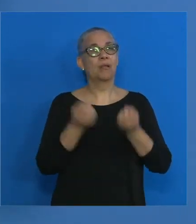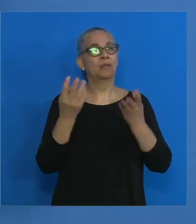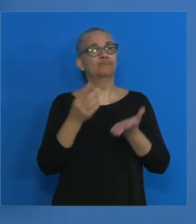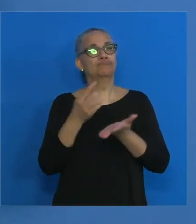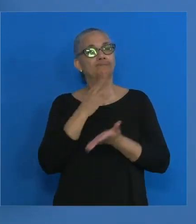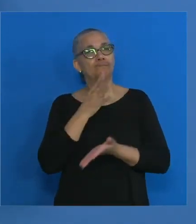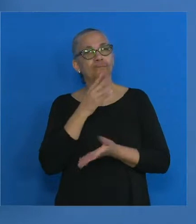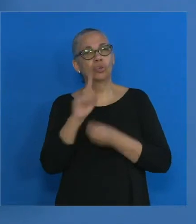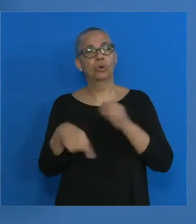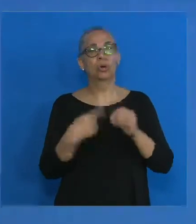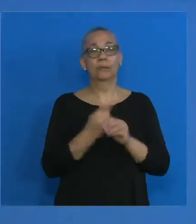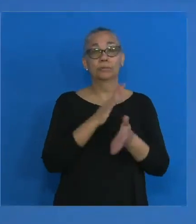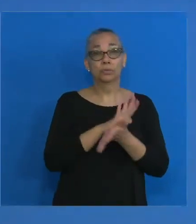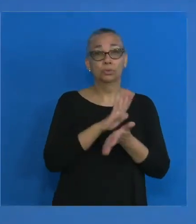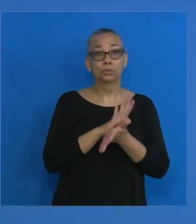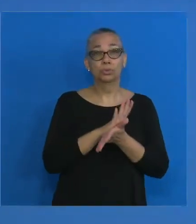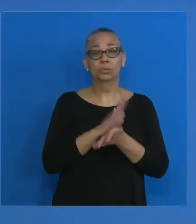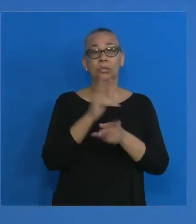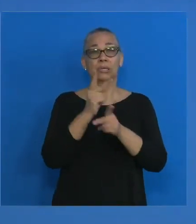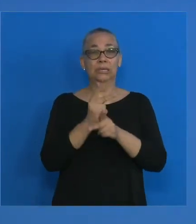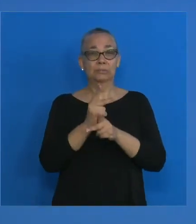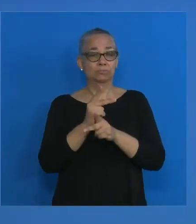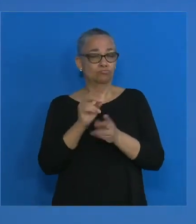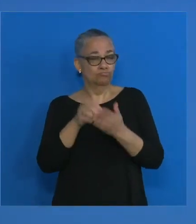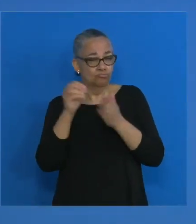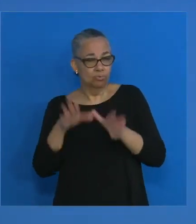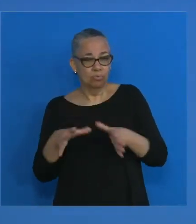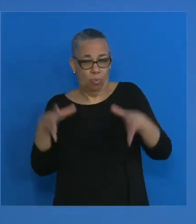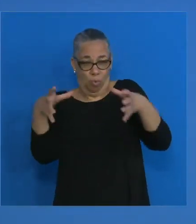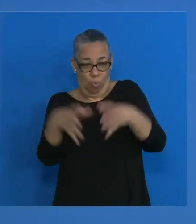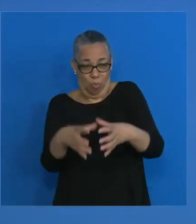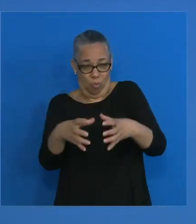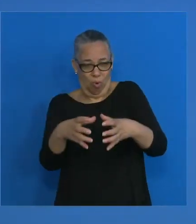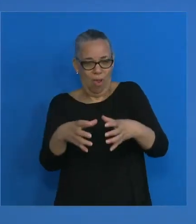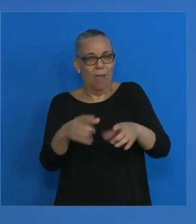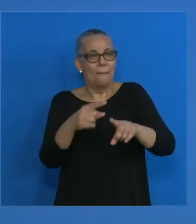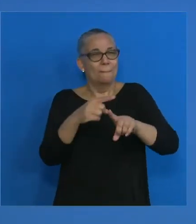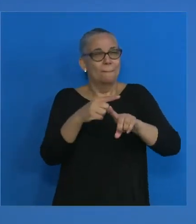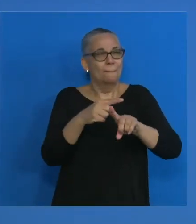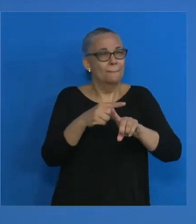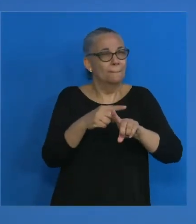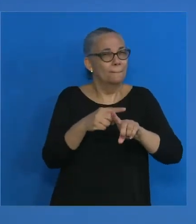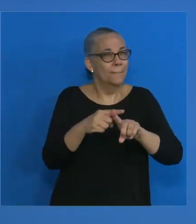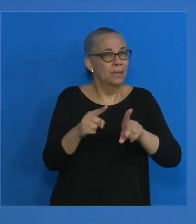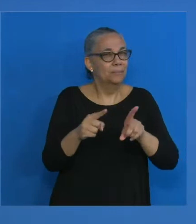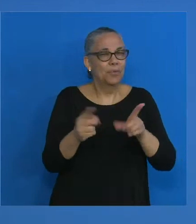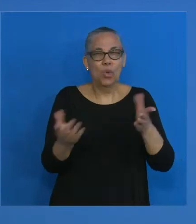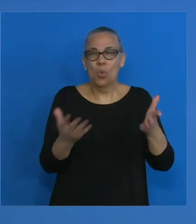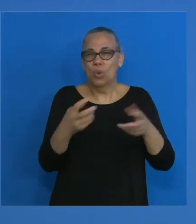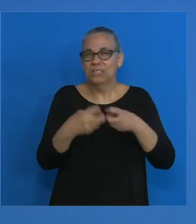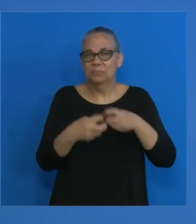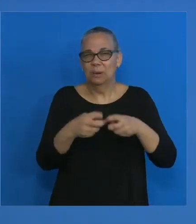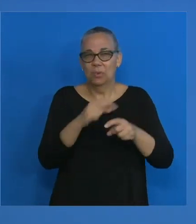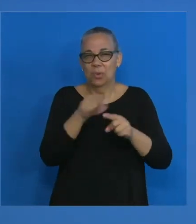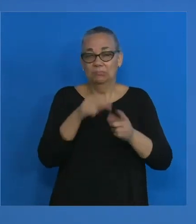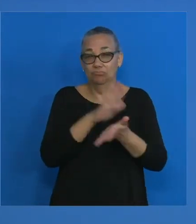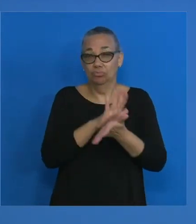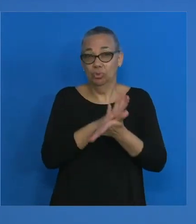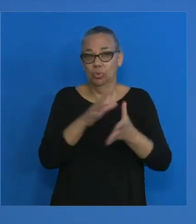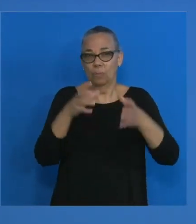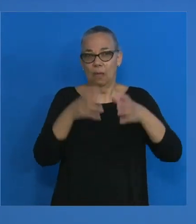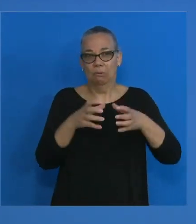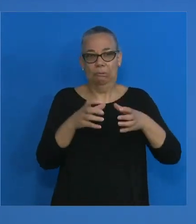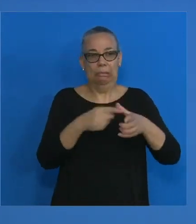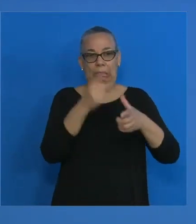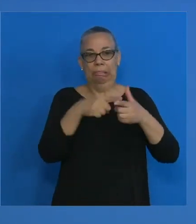about schools and keeping the kids in bubbles. But what sort of problem do you see when the kids have a school bubble, then they have an activity